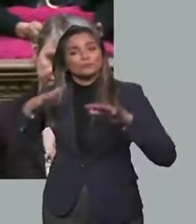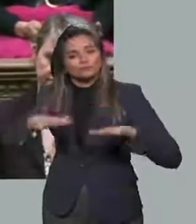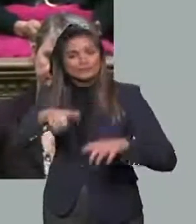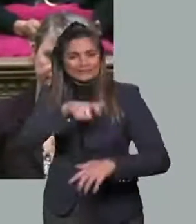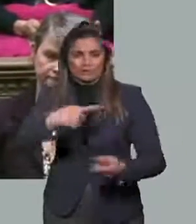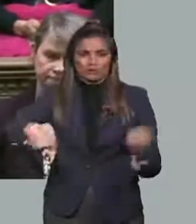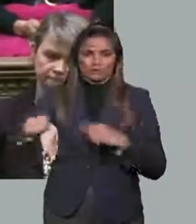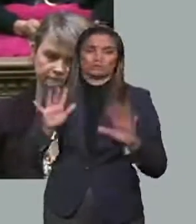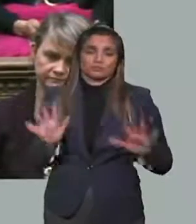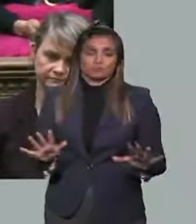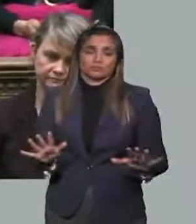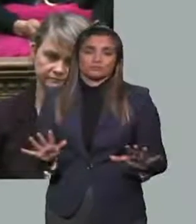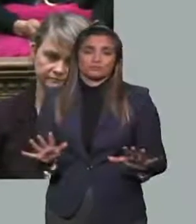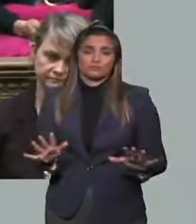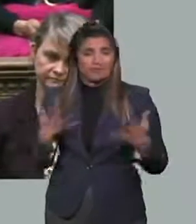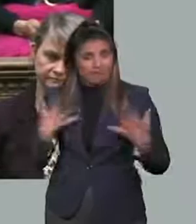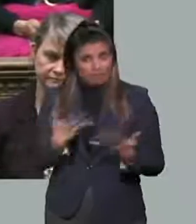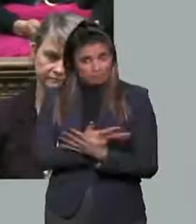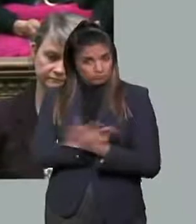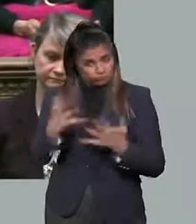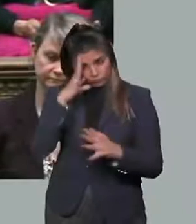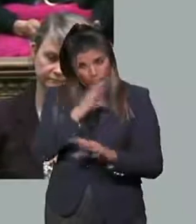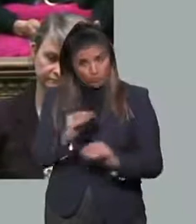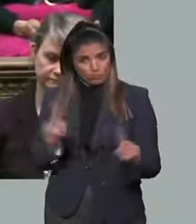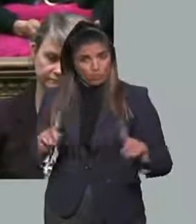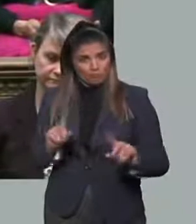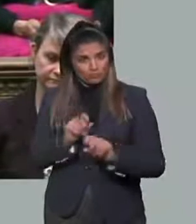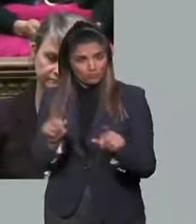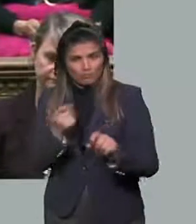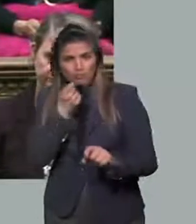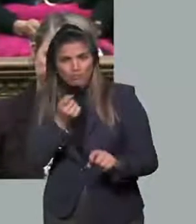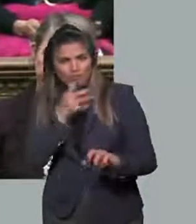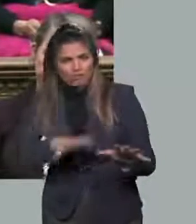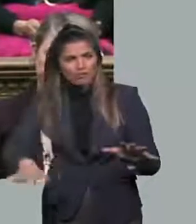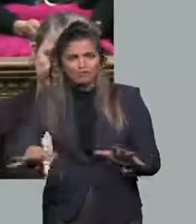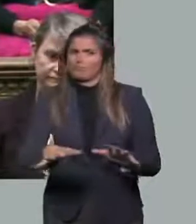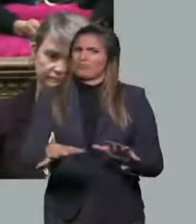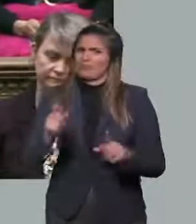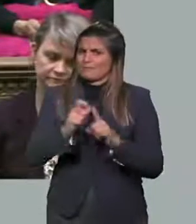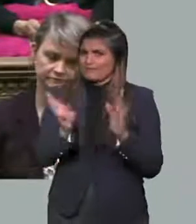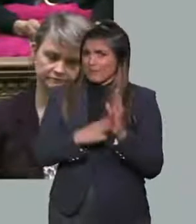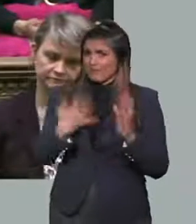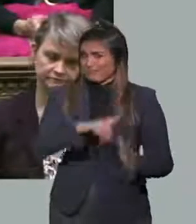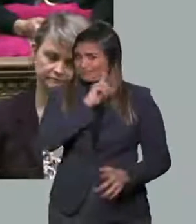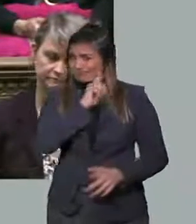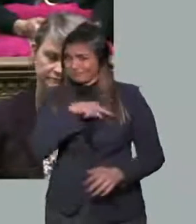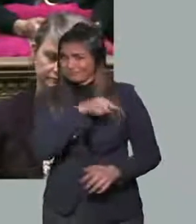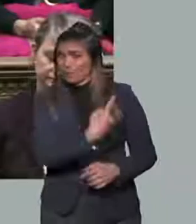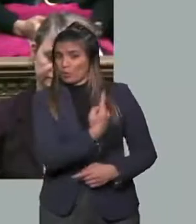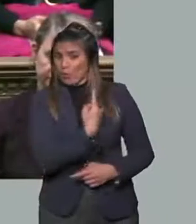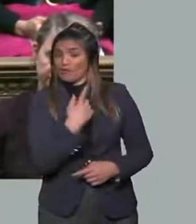widespread reports that the Prime Minister did not accept warnings from our own intelligence